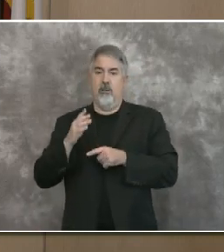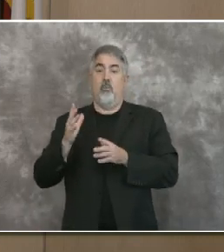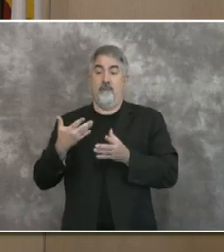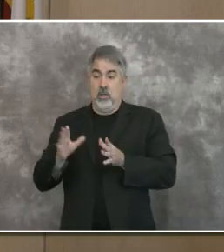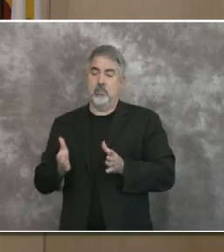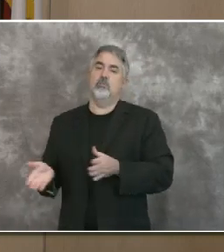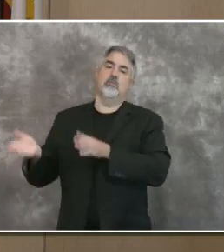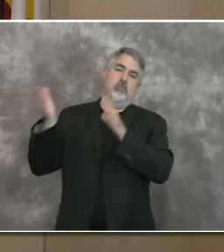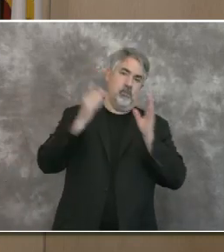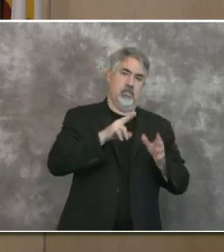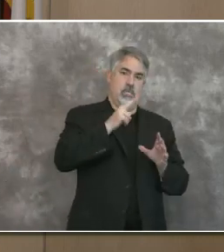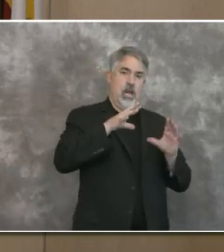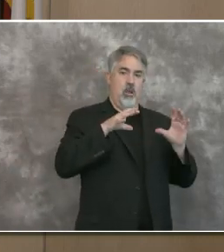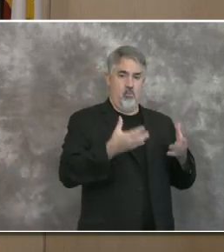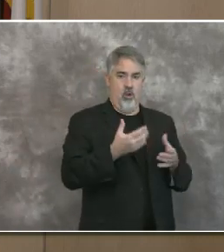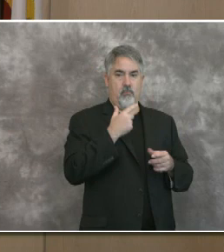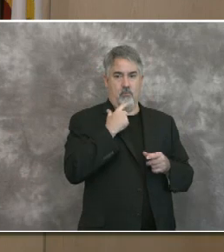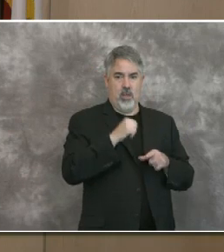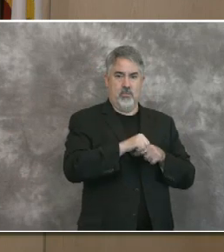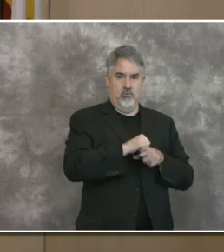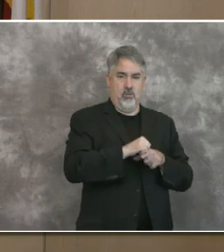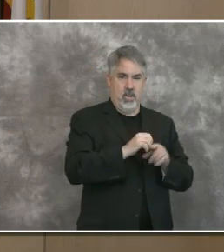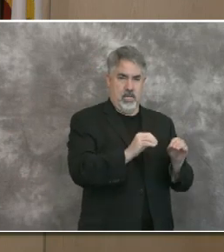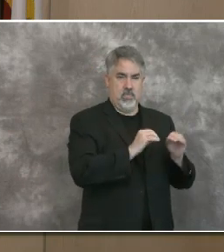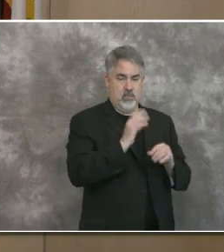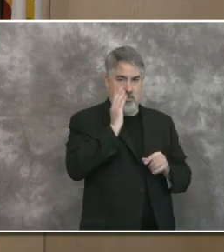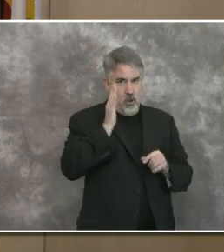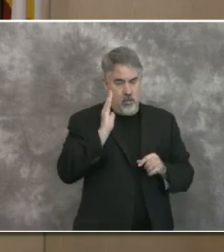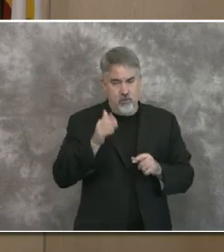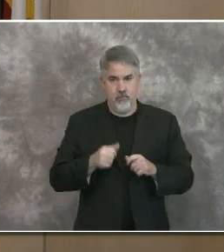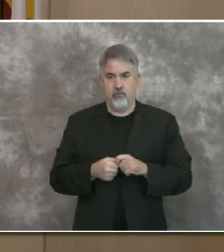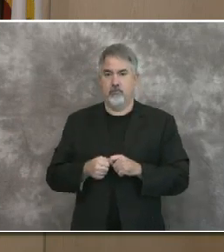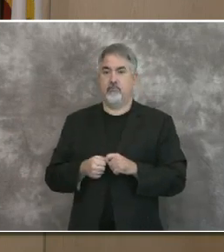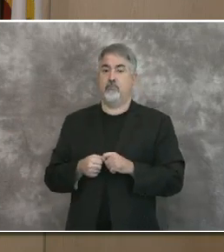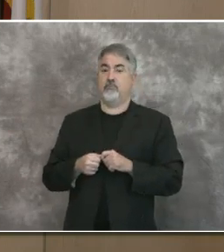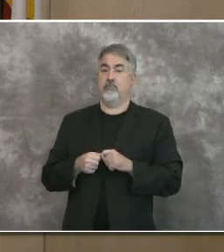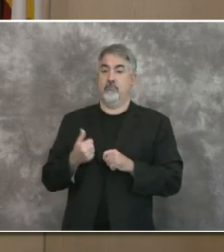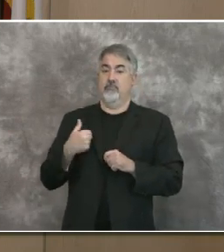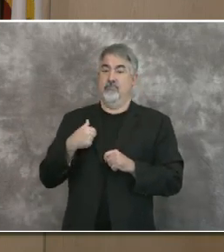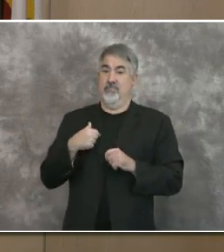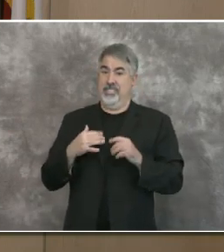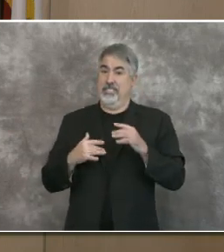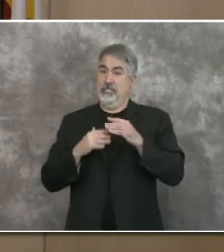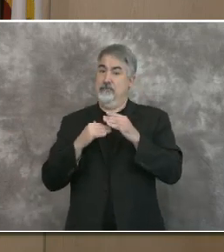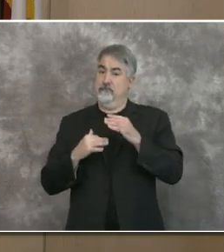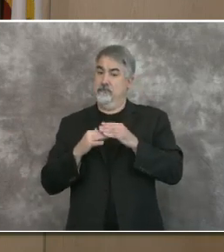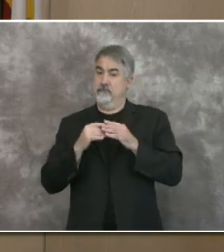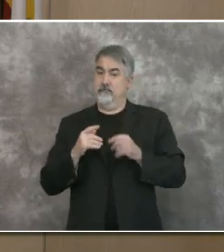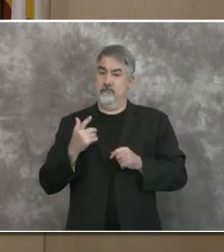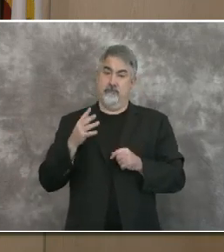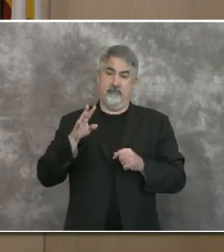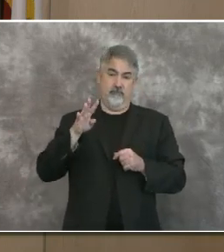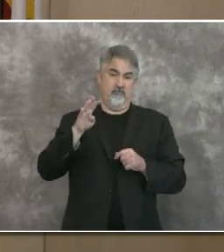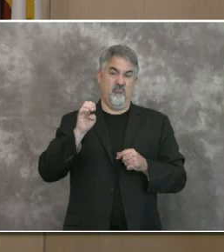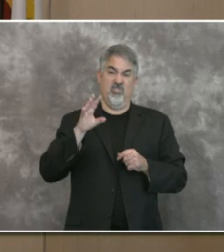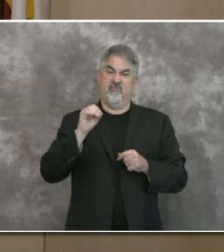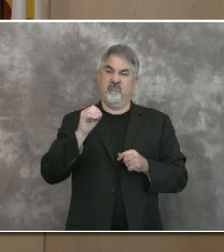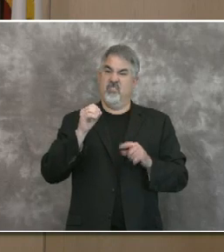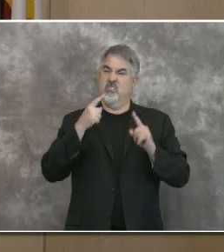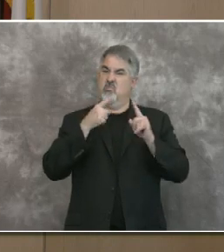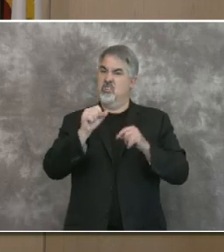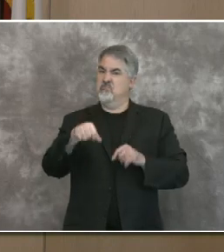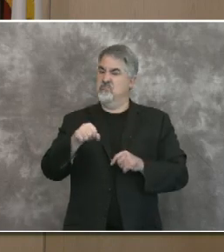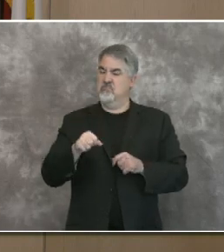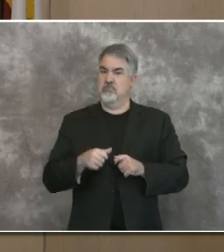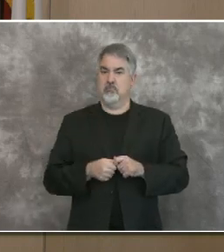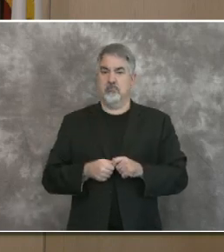of trainings until we reach our initial goal of about 450. But the actual number that